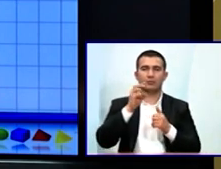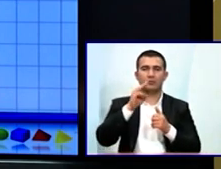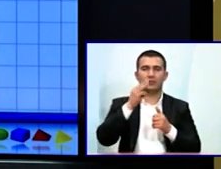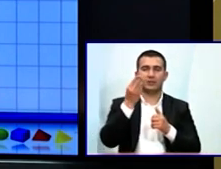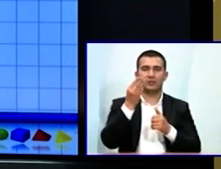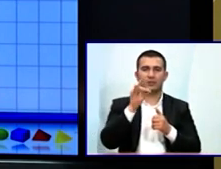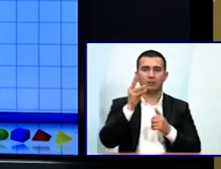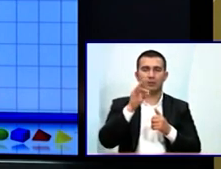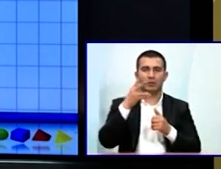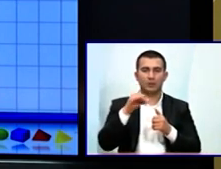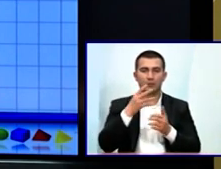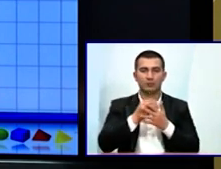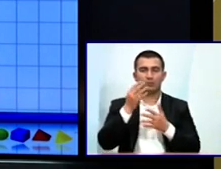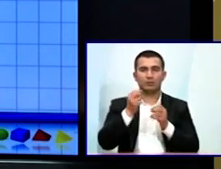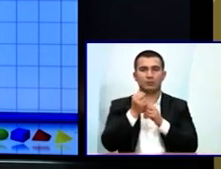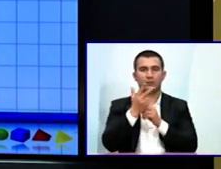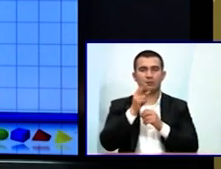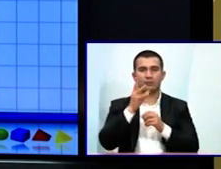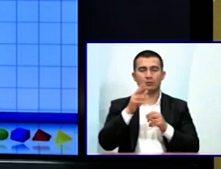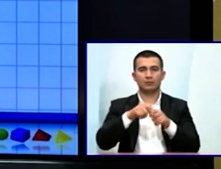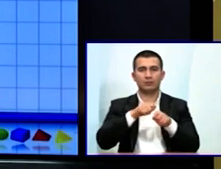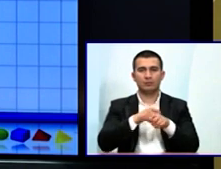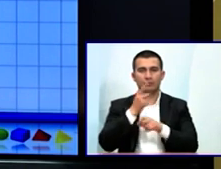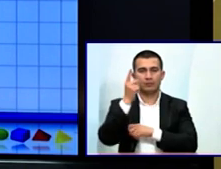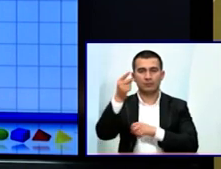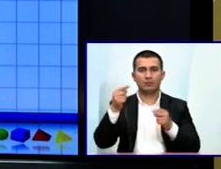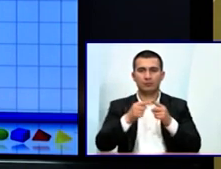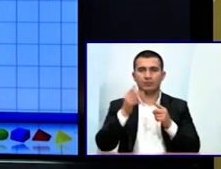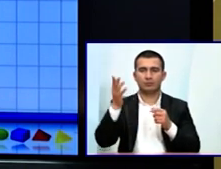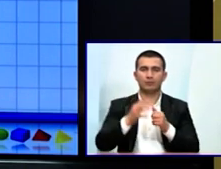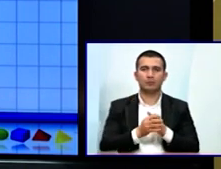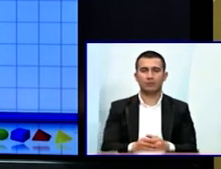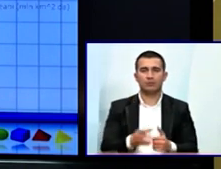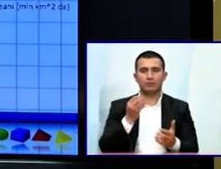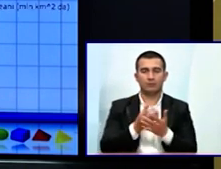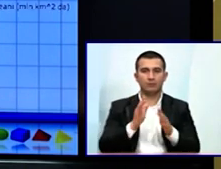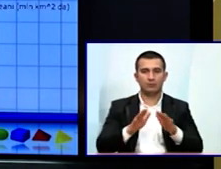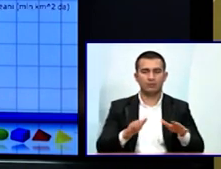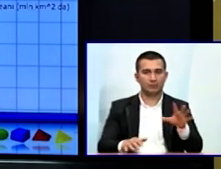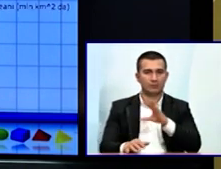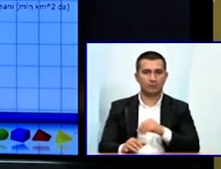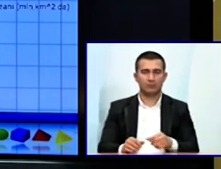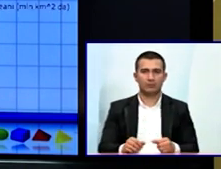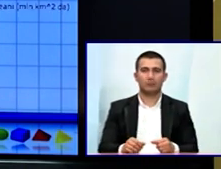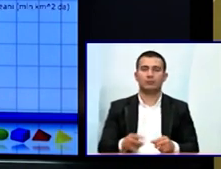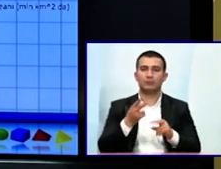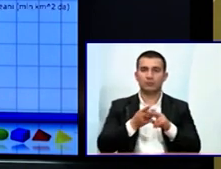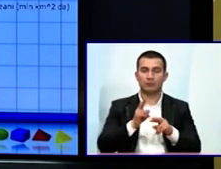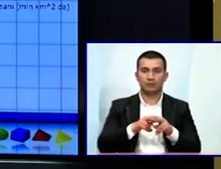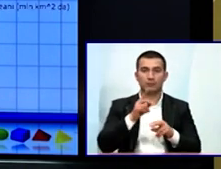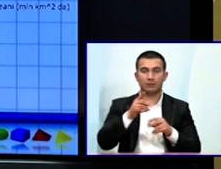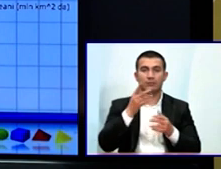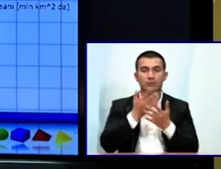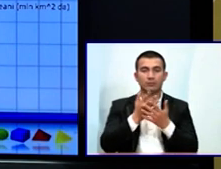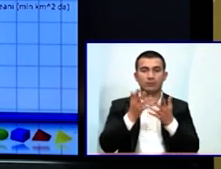yuzasi 13 million kilometr kvadratga teng. Aziz o'quvchilar, bu masalamiz quyidagi